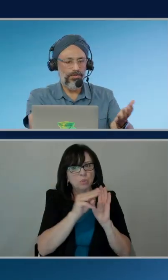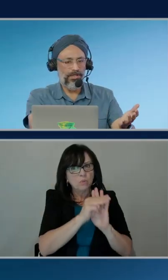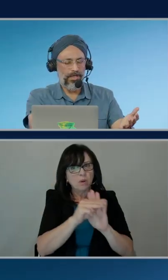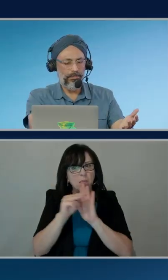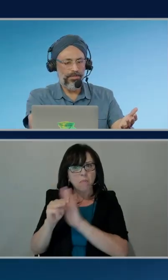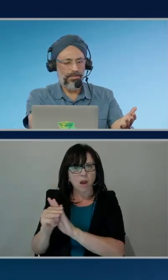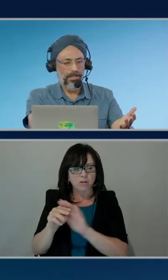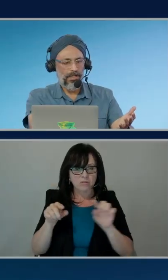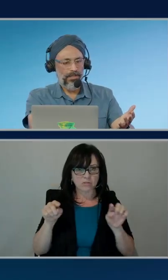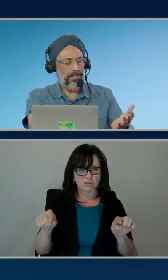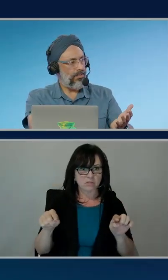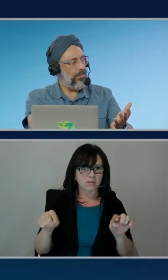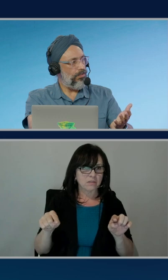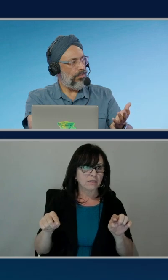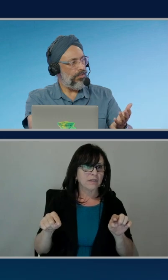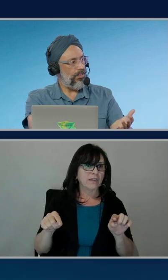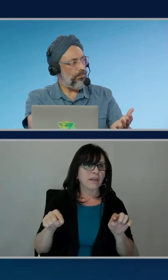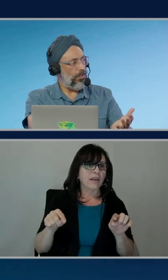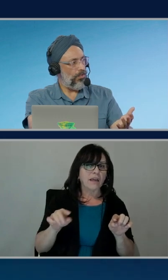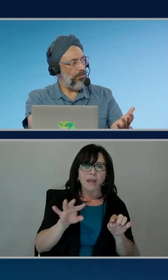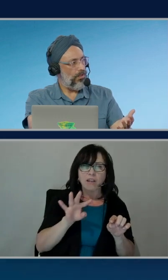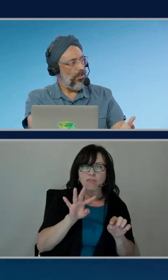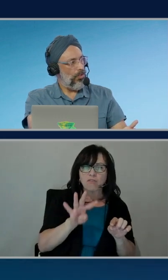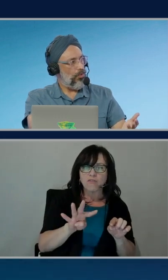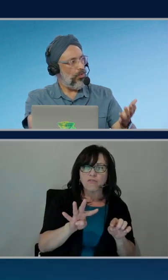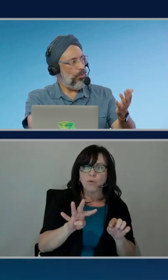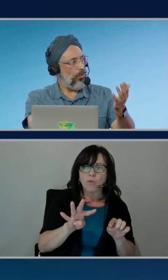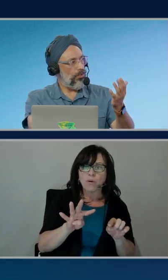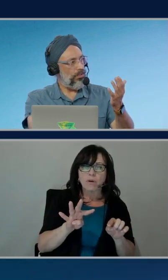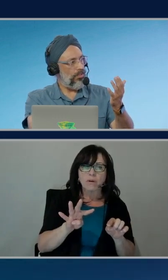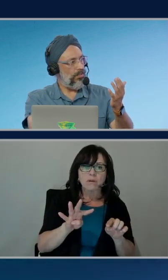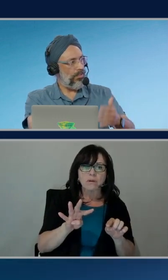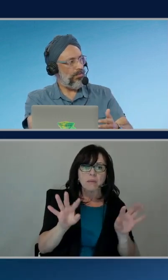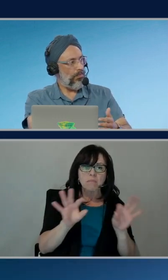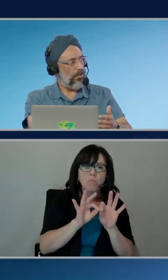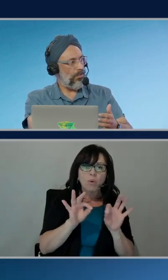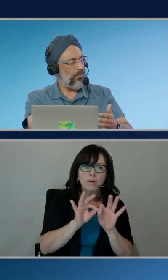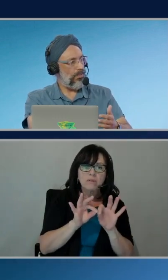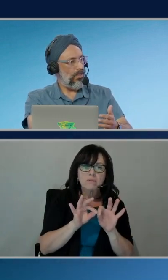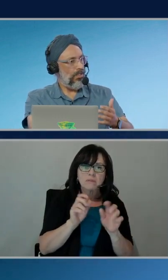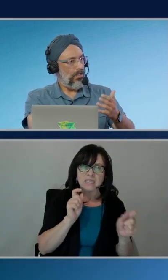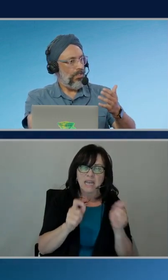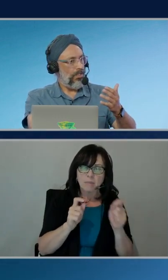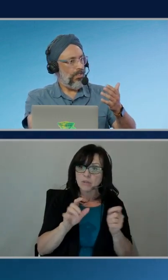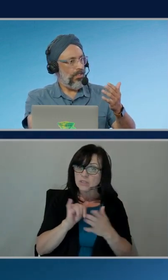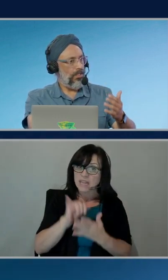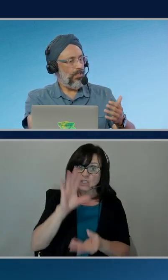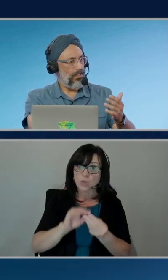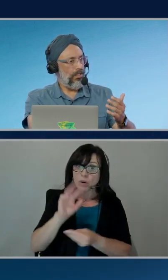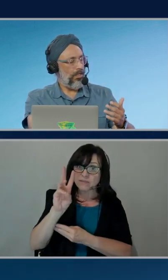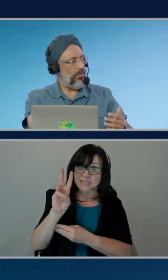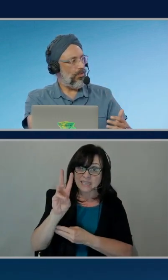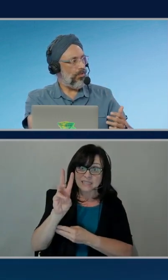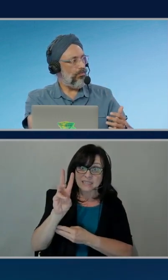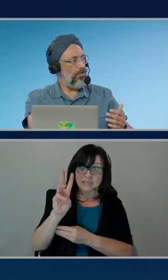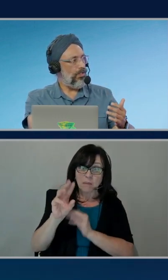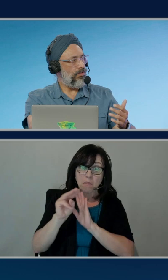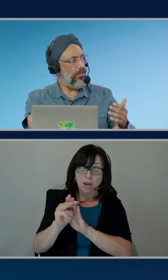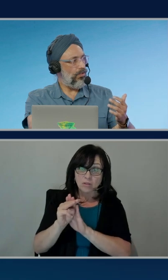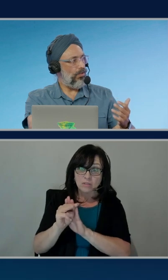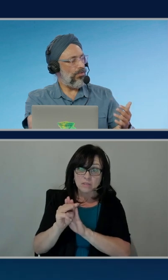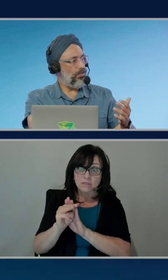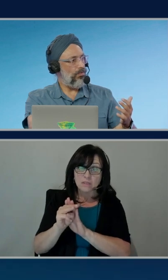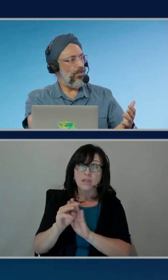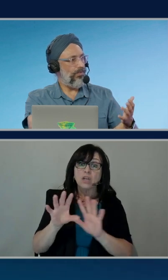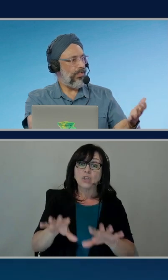3 adapters. That's literally 6 models. Okay. To host these 6 models in Amazon will